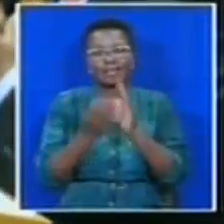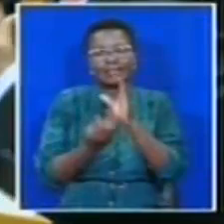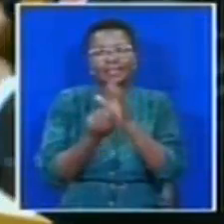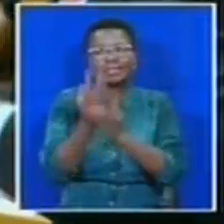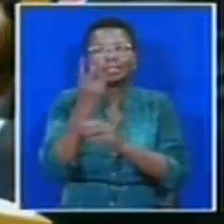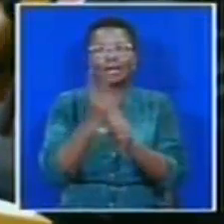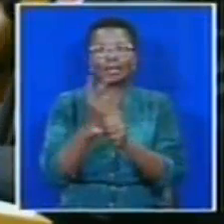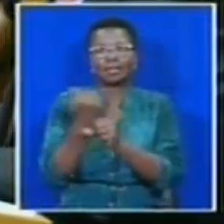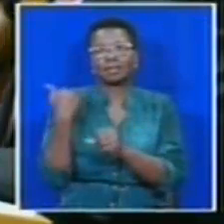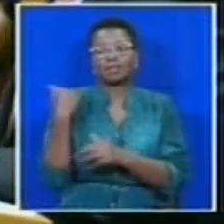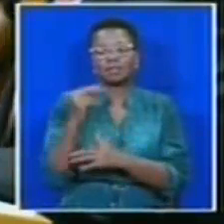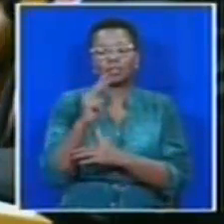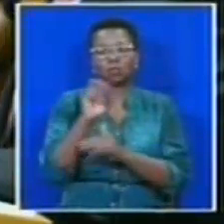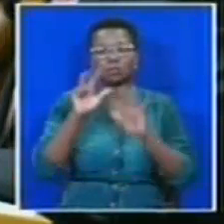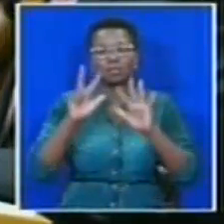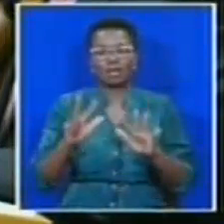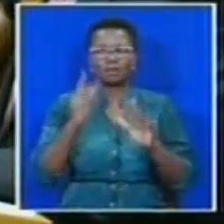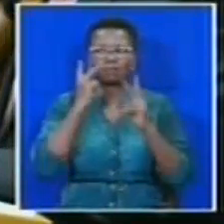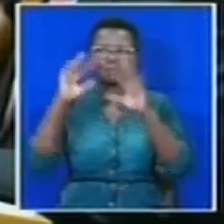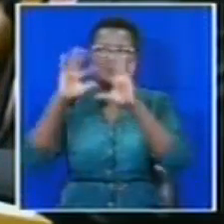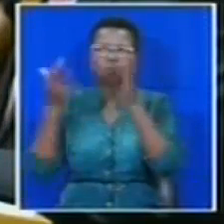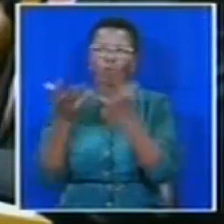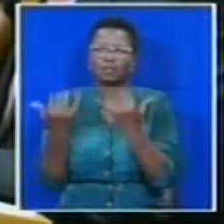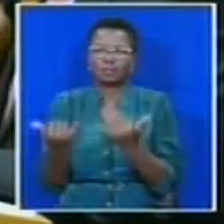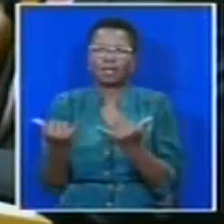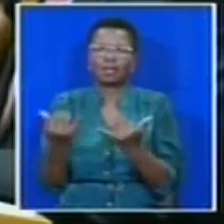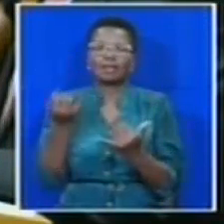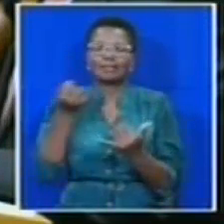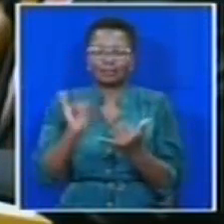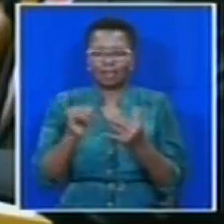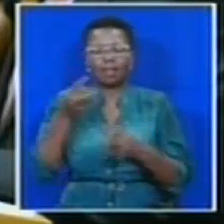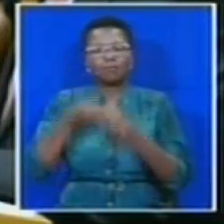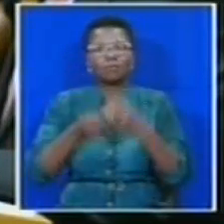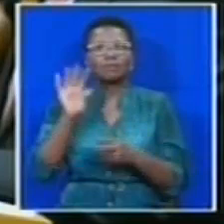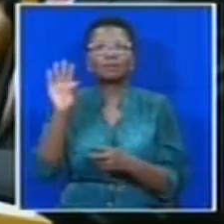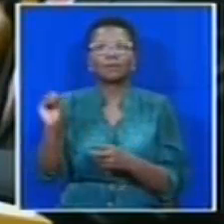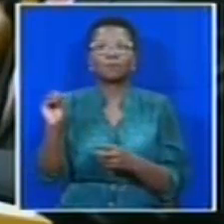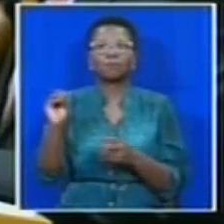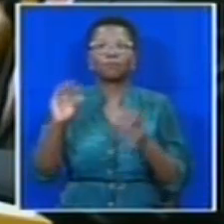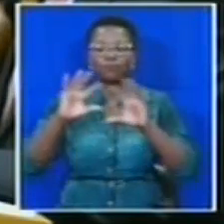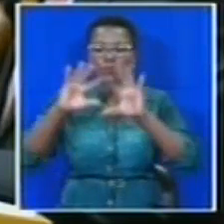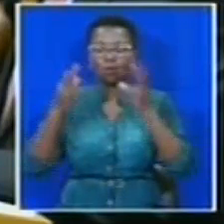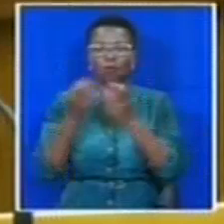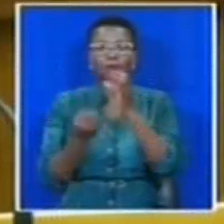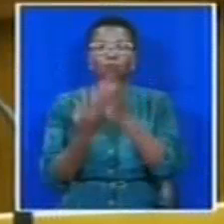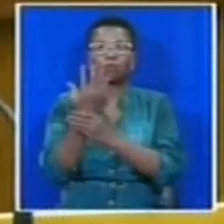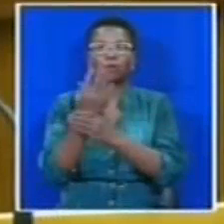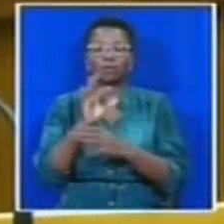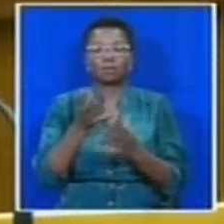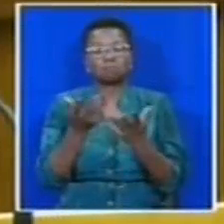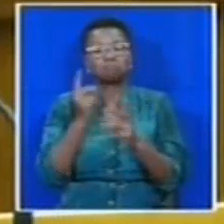just going to look at what's happening globally now for a moment, remains precarious. Global growth is forecast at 3.1